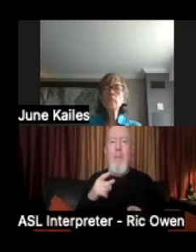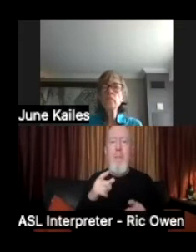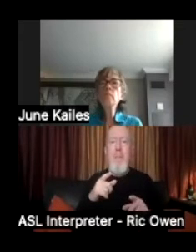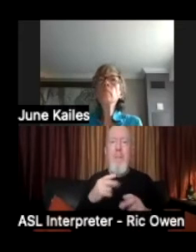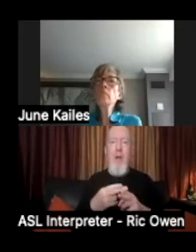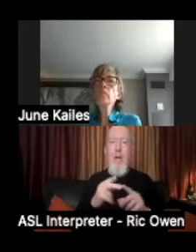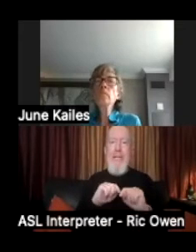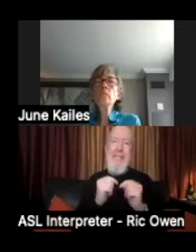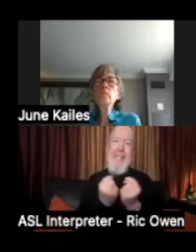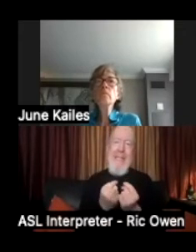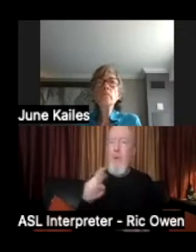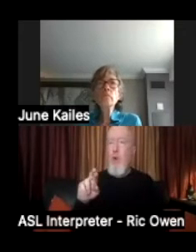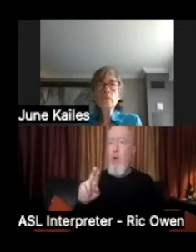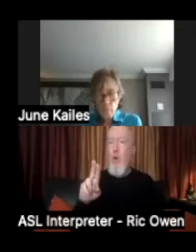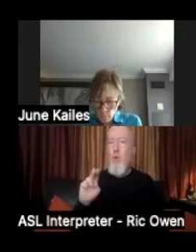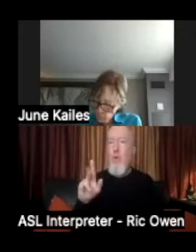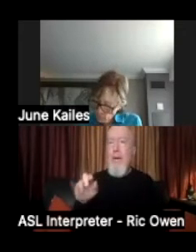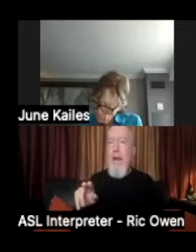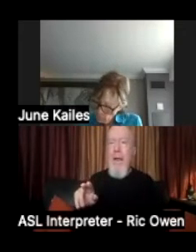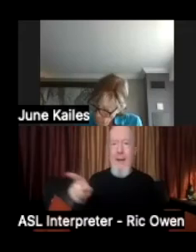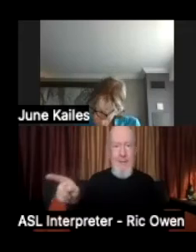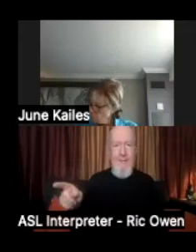like to unmute? Share your thoughts?